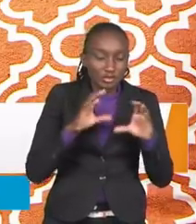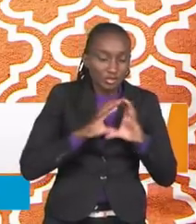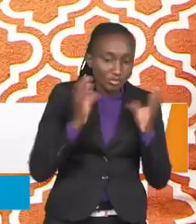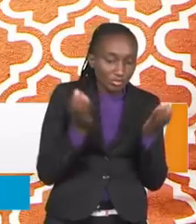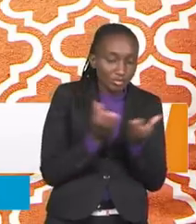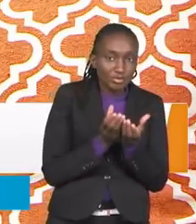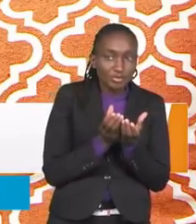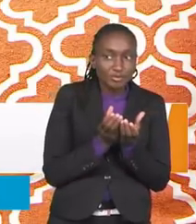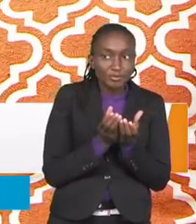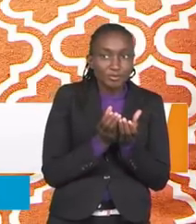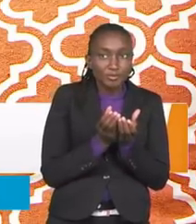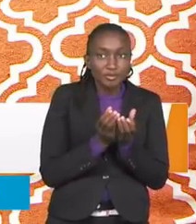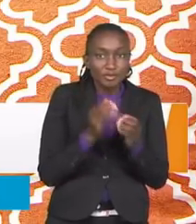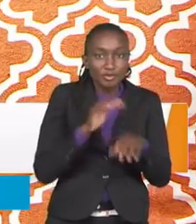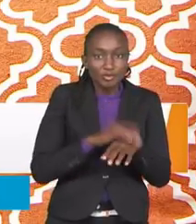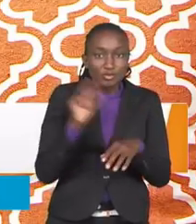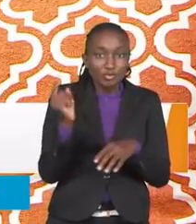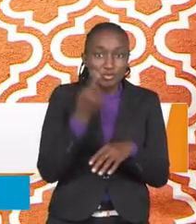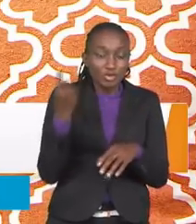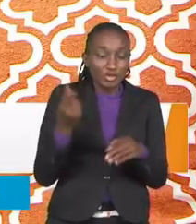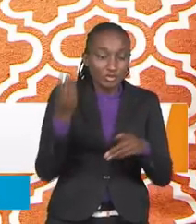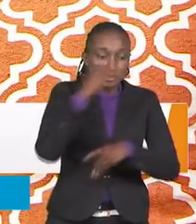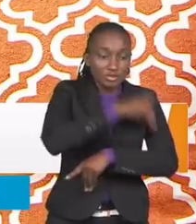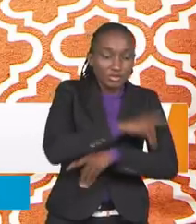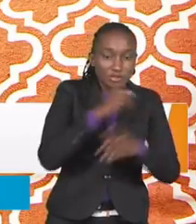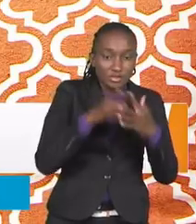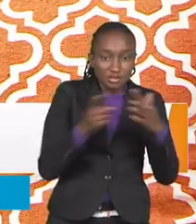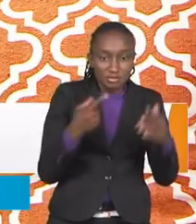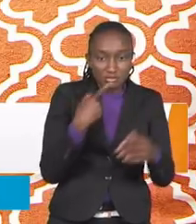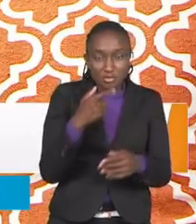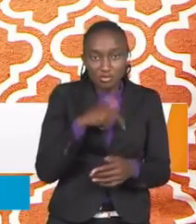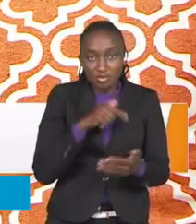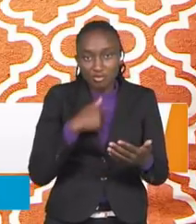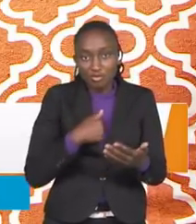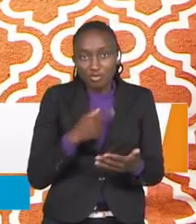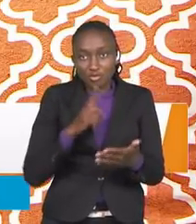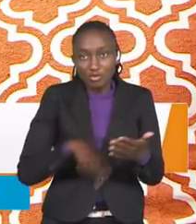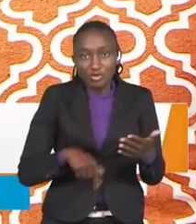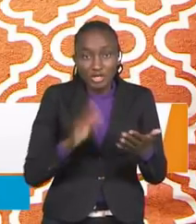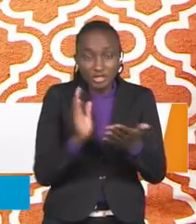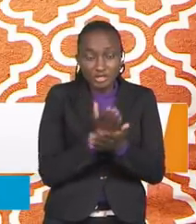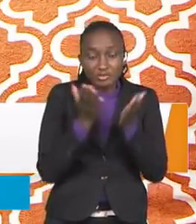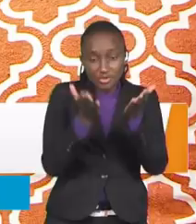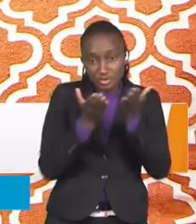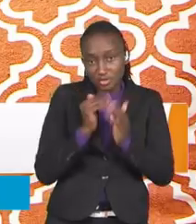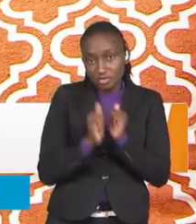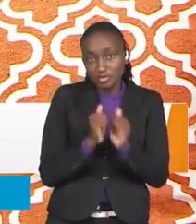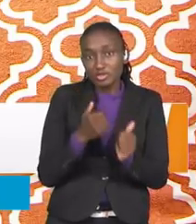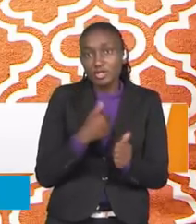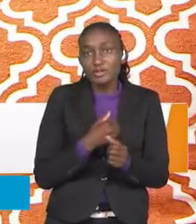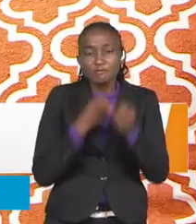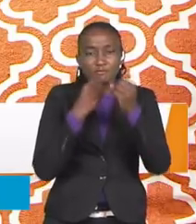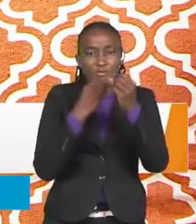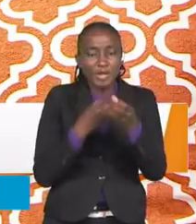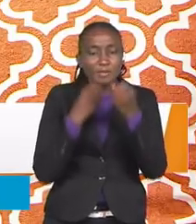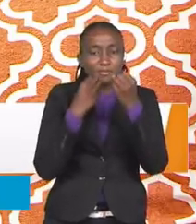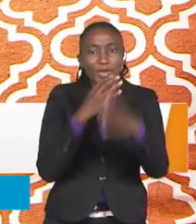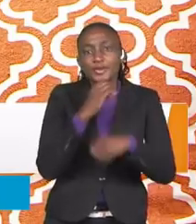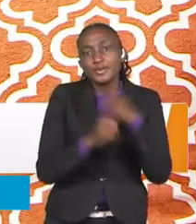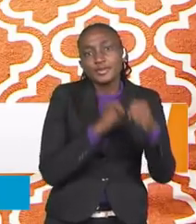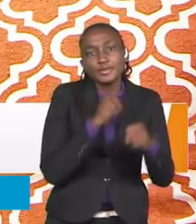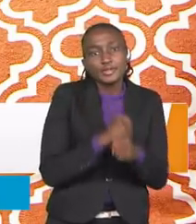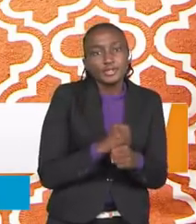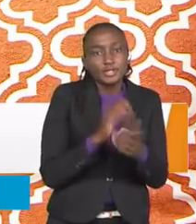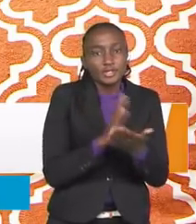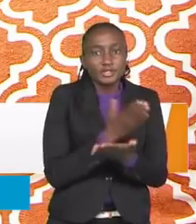community on one of the days, and they started to tell me some of the needs that they'd had for years and years, mm-hmm.